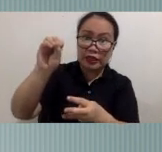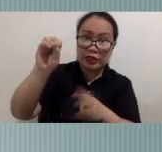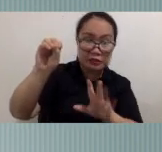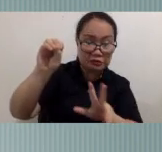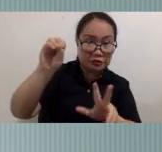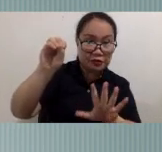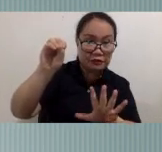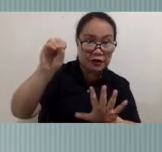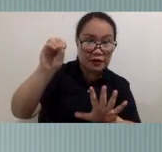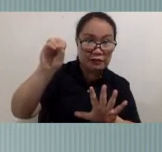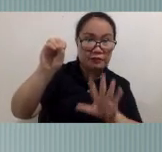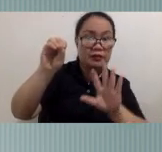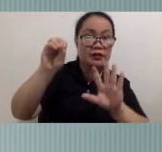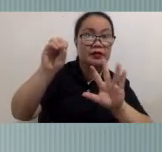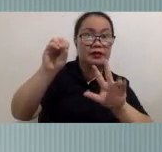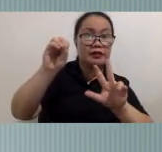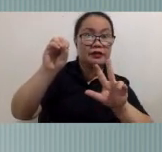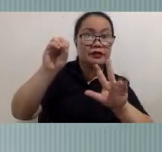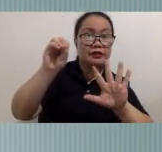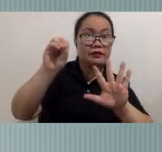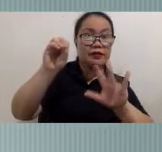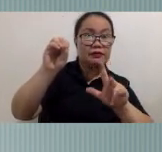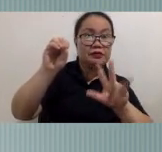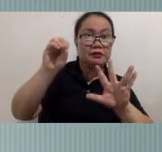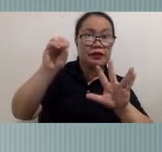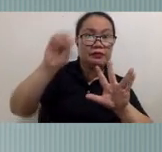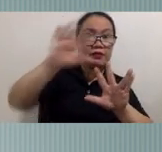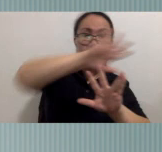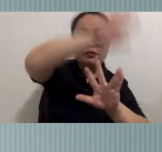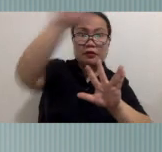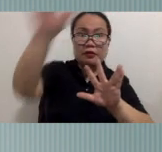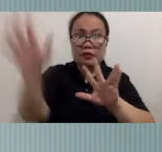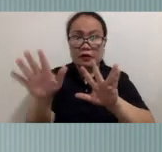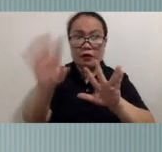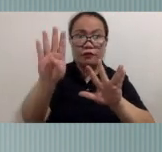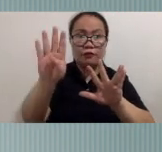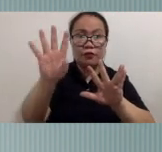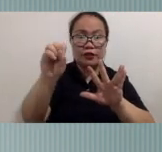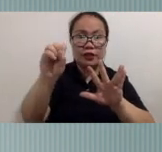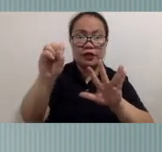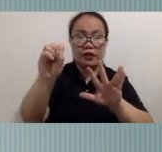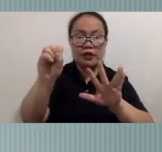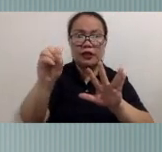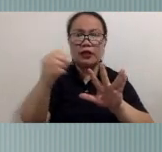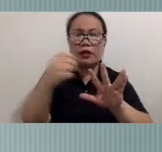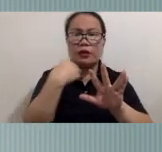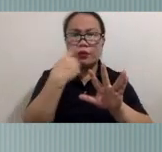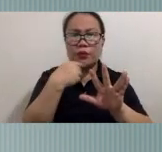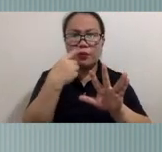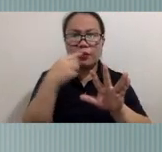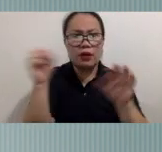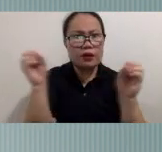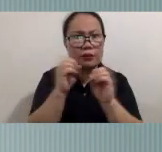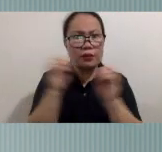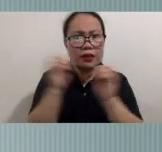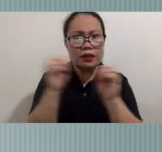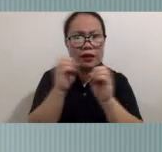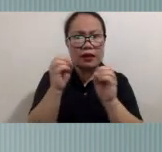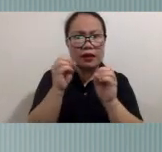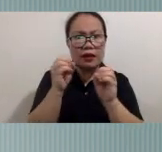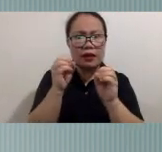35. Meron tayong 40 people na tinanong. So, ibig sabihin, merong dyan, yun